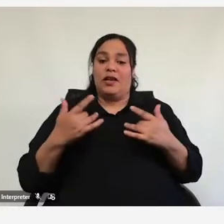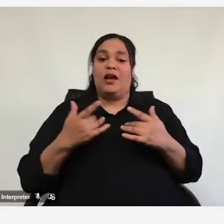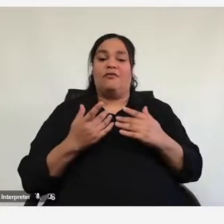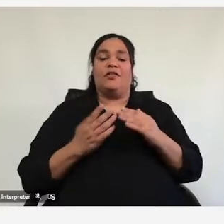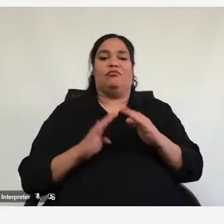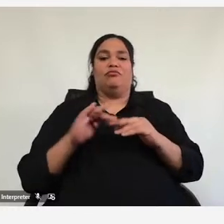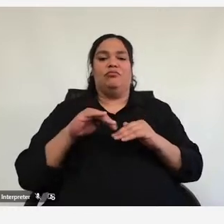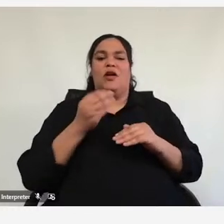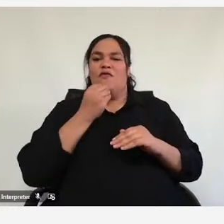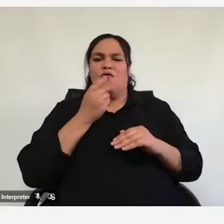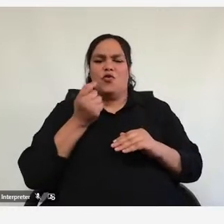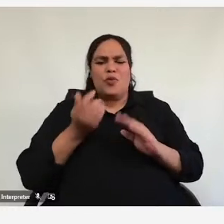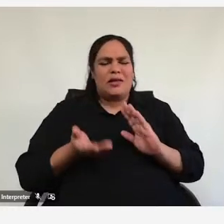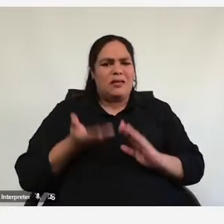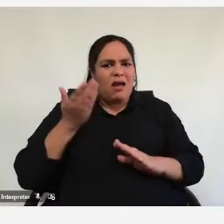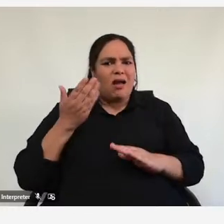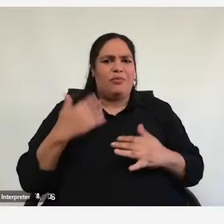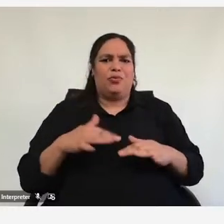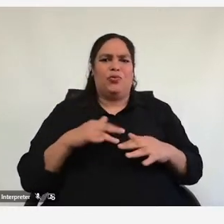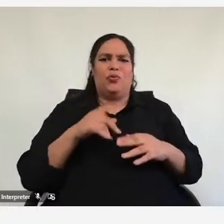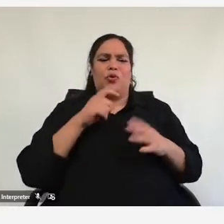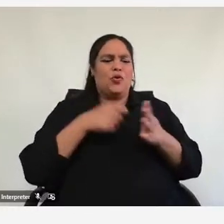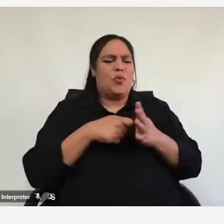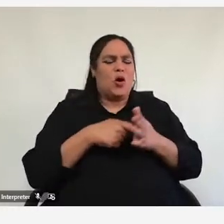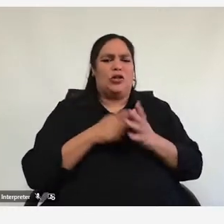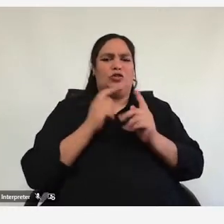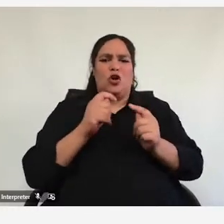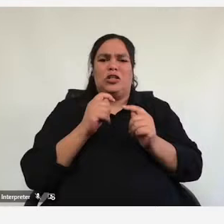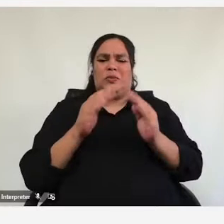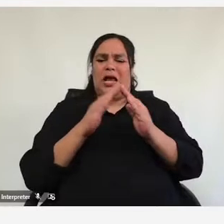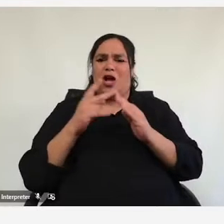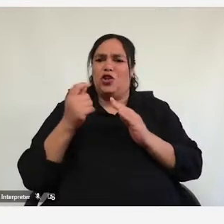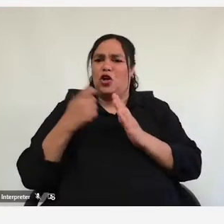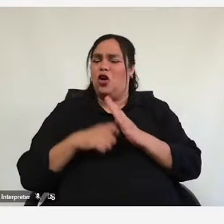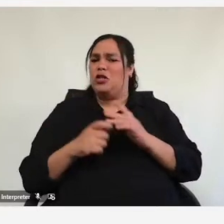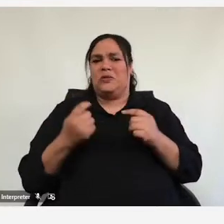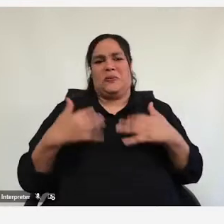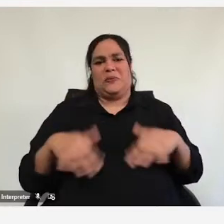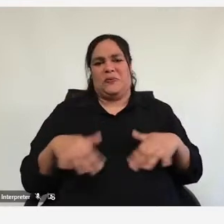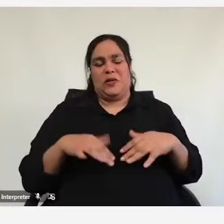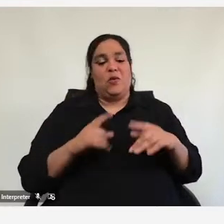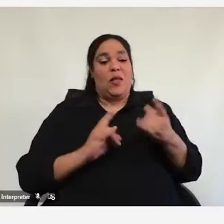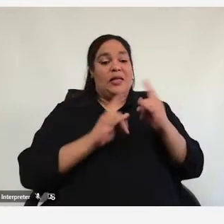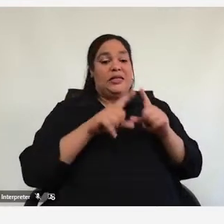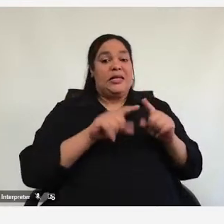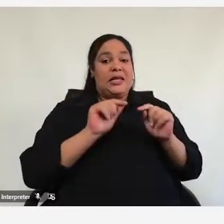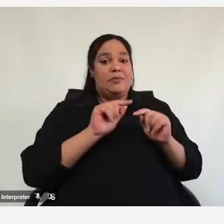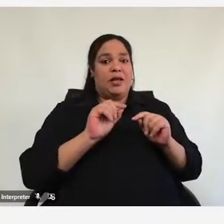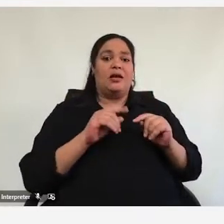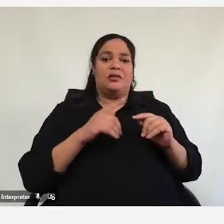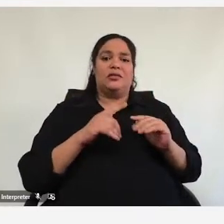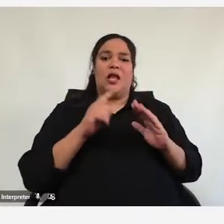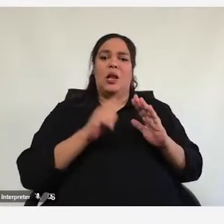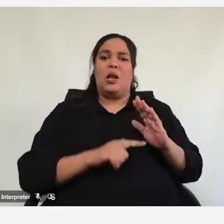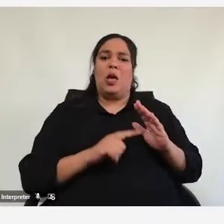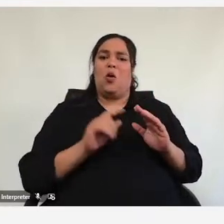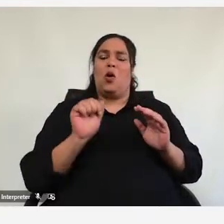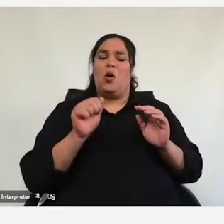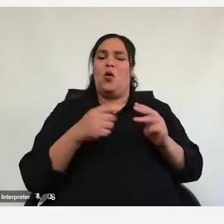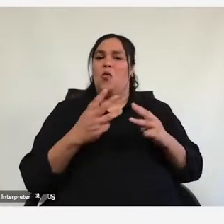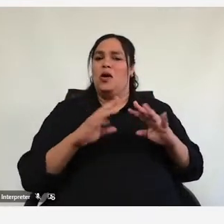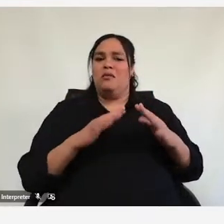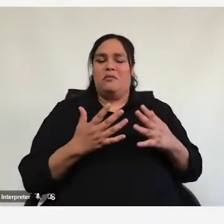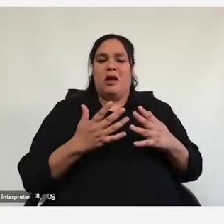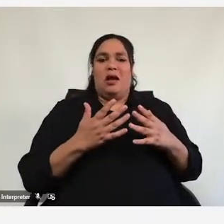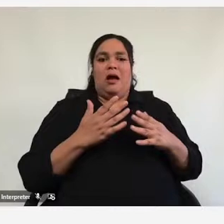in food prices, utilities, transport, and housing cost. While the city of Cape Town boasts lower unemployment rates than other